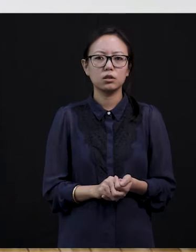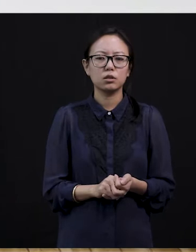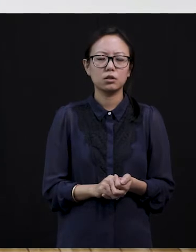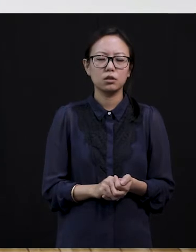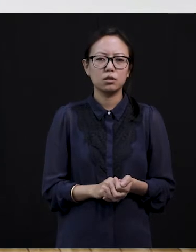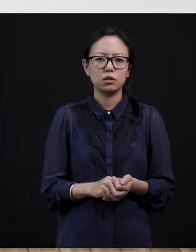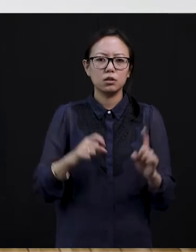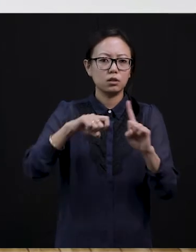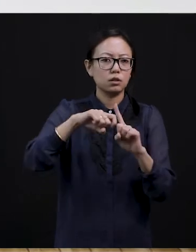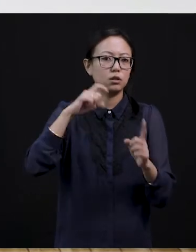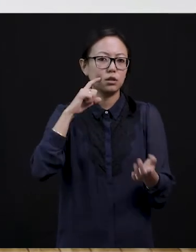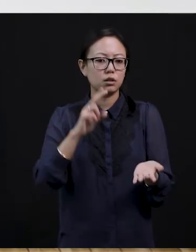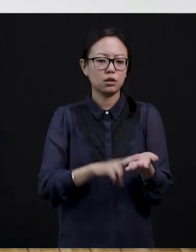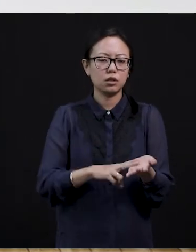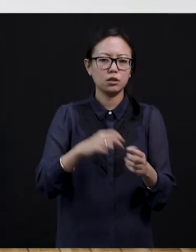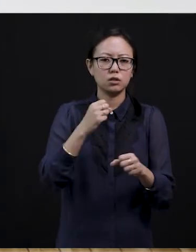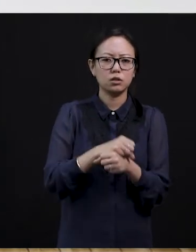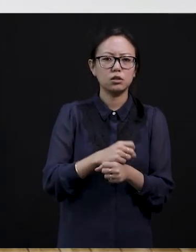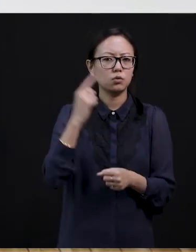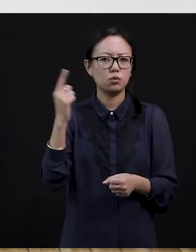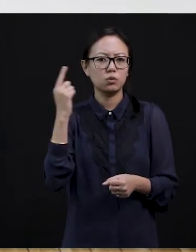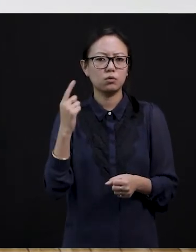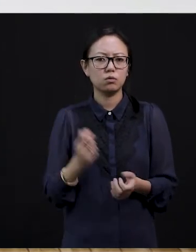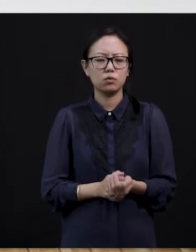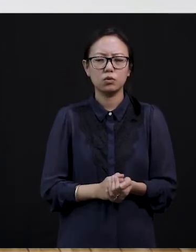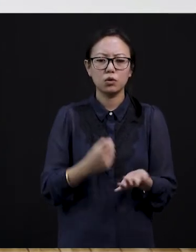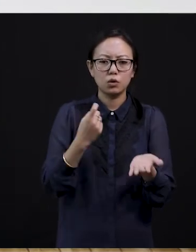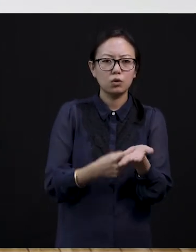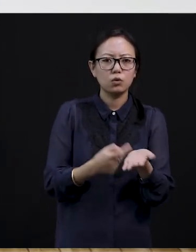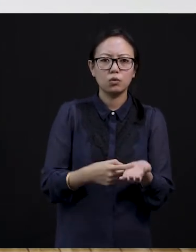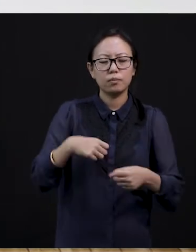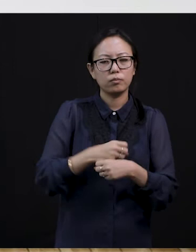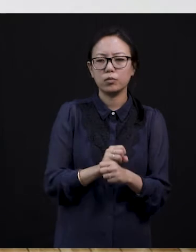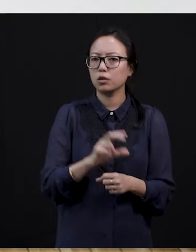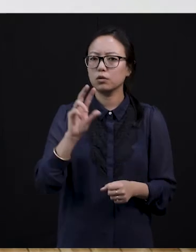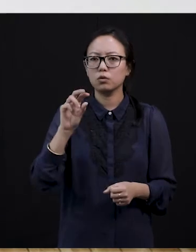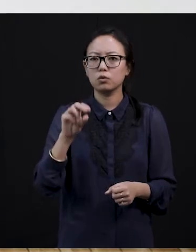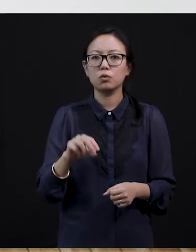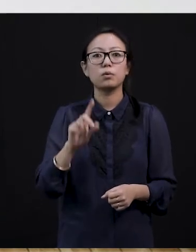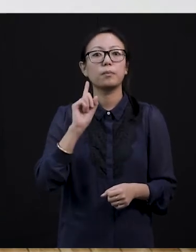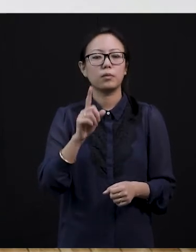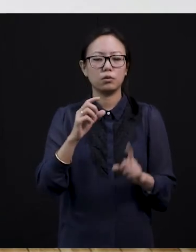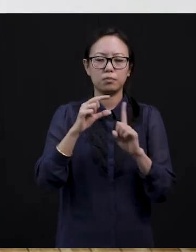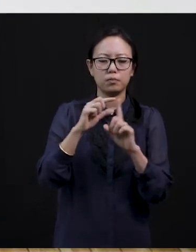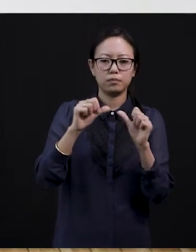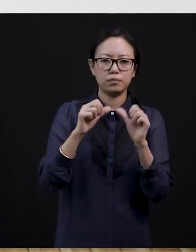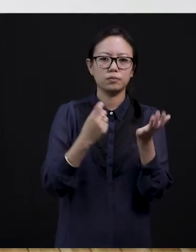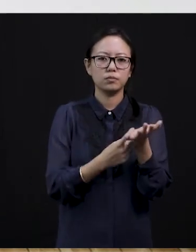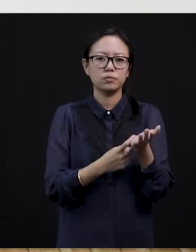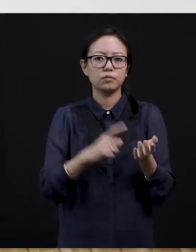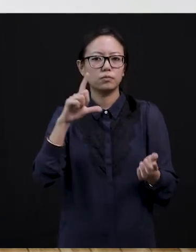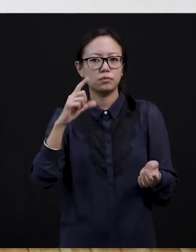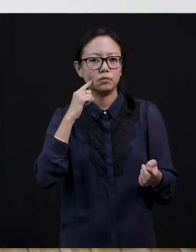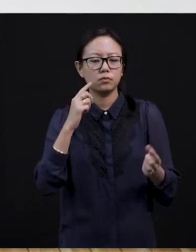Parliament started overruling the monarchy. It was the British Parliament which started making the rules, which started making the laws